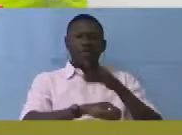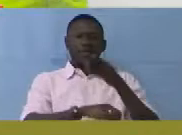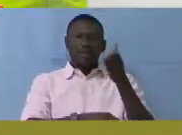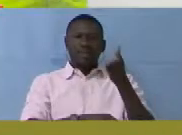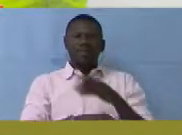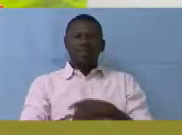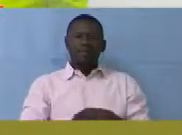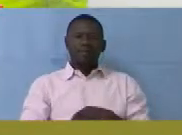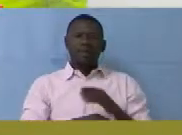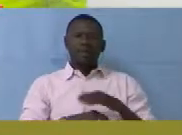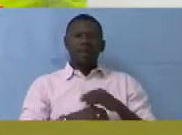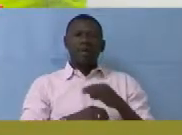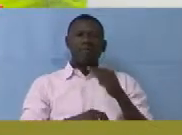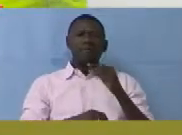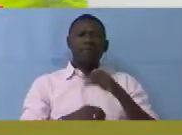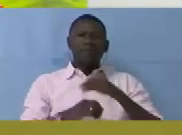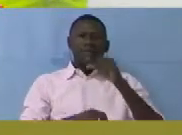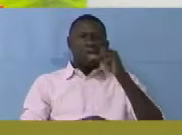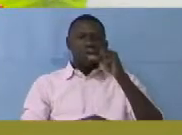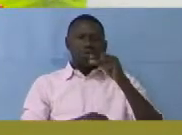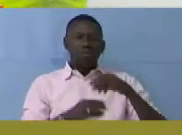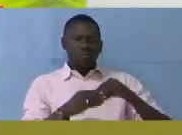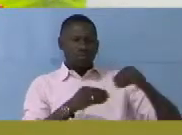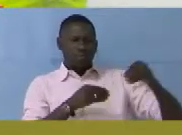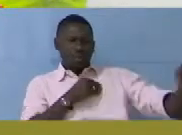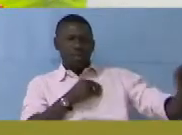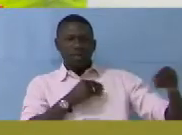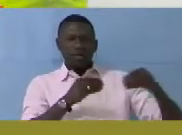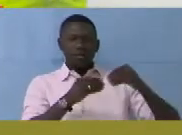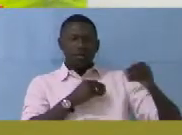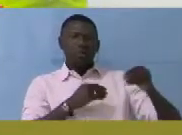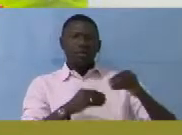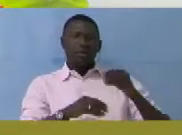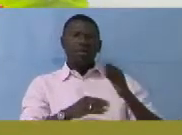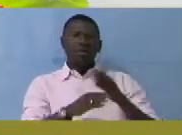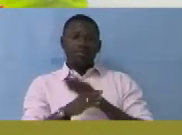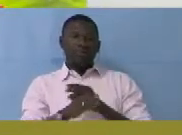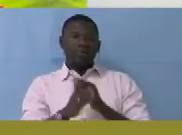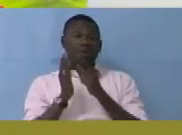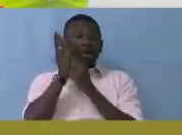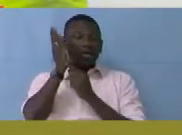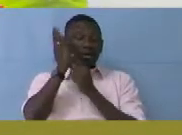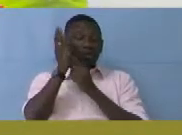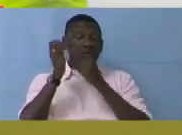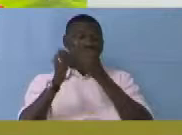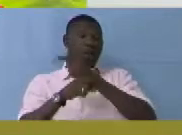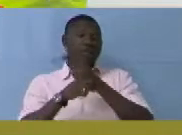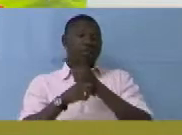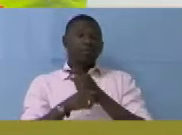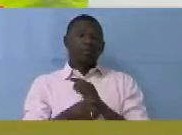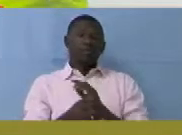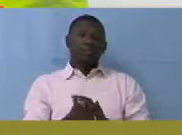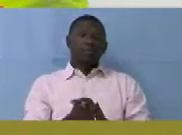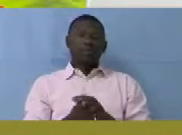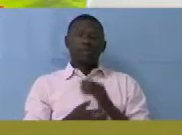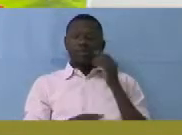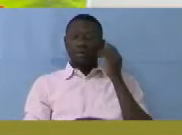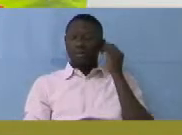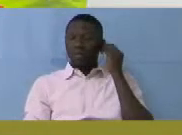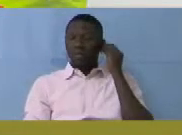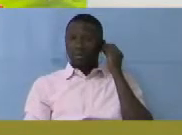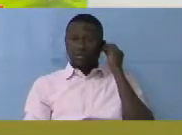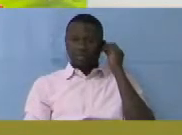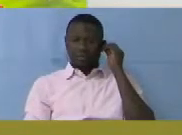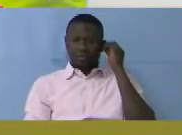meters before Radio Gambia. Radio Gambia. On the whole, that coaster takes the plain clothes and the other soldiers